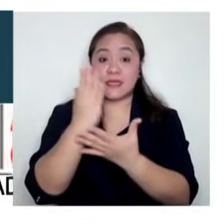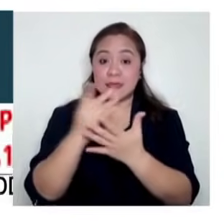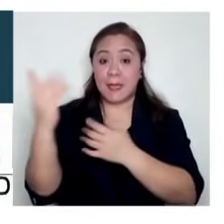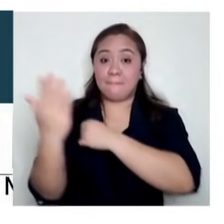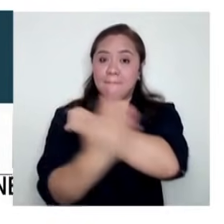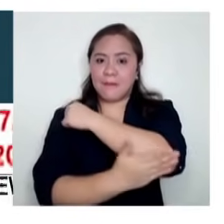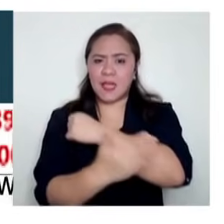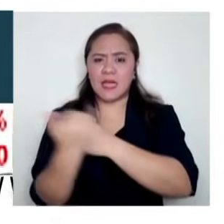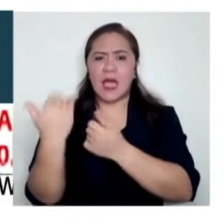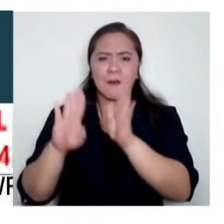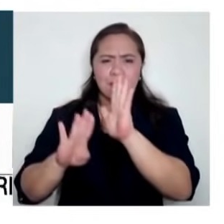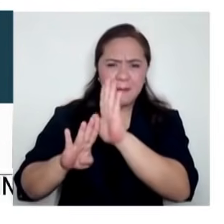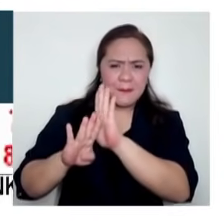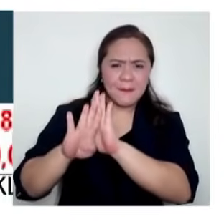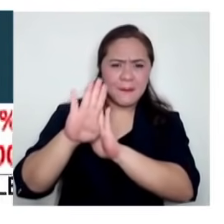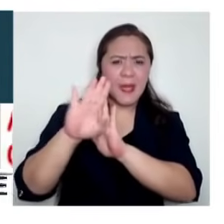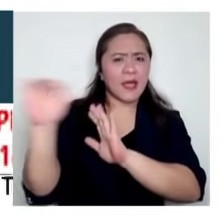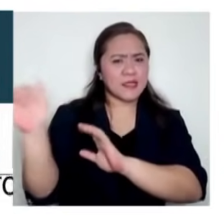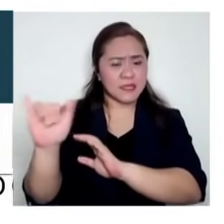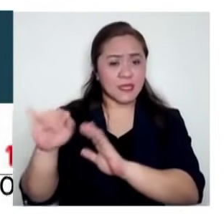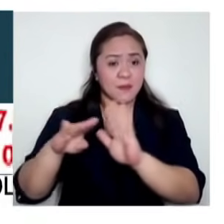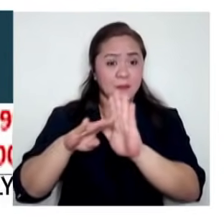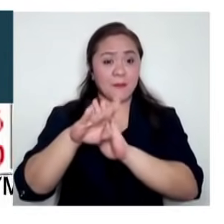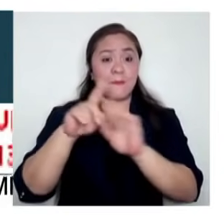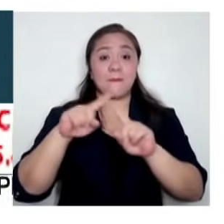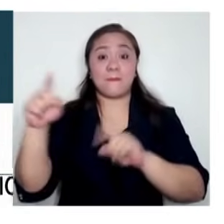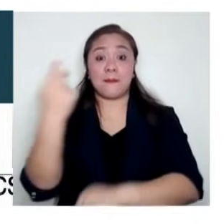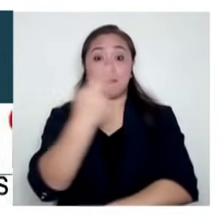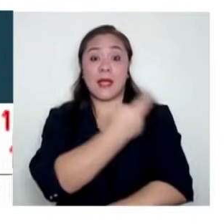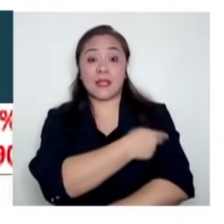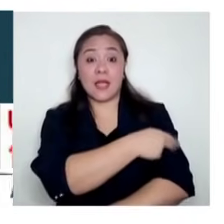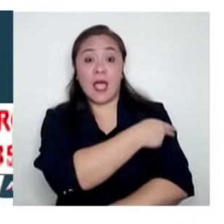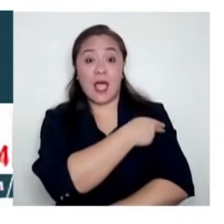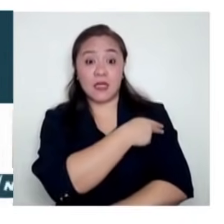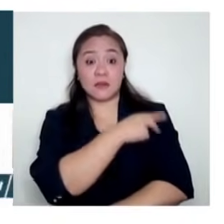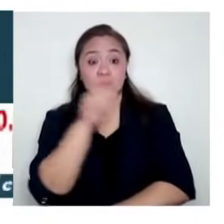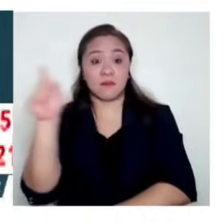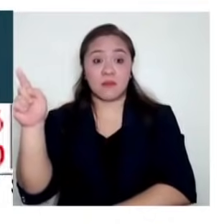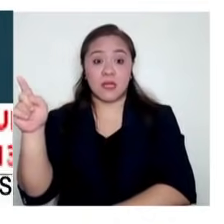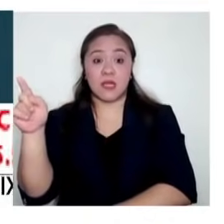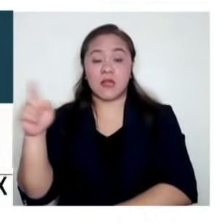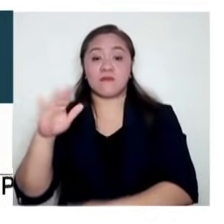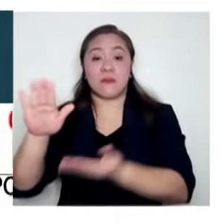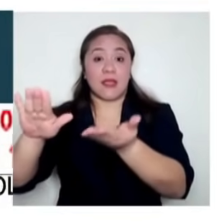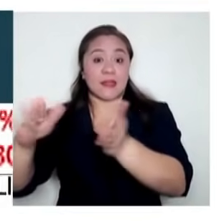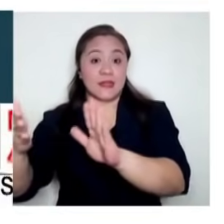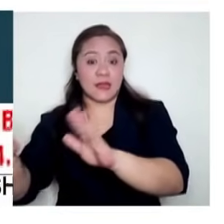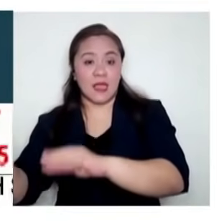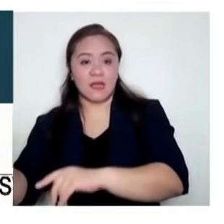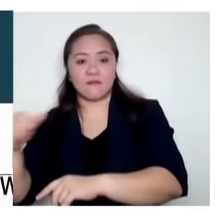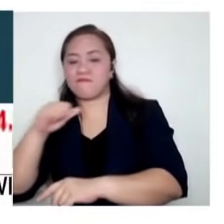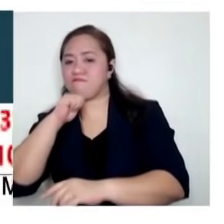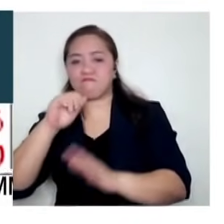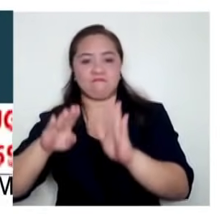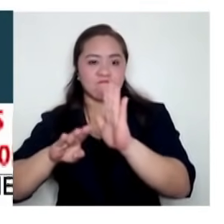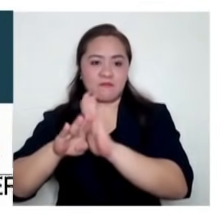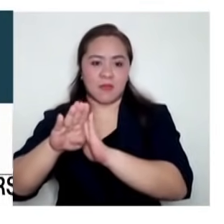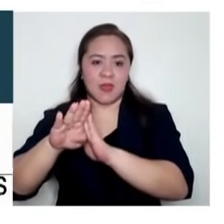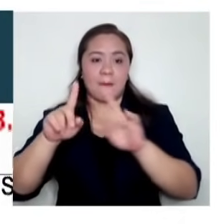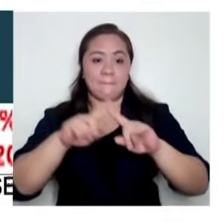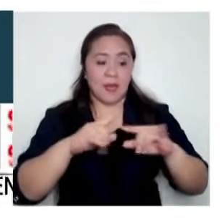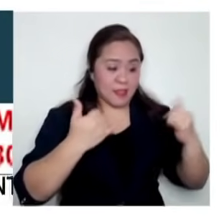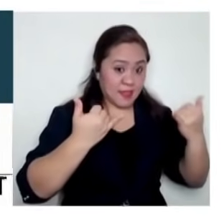countries, but you will see that their hospitalizations and deaths are not increasing. So we are really seeing the effects of the vaccines right